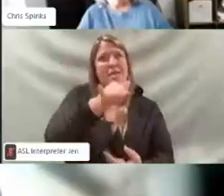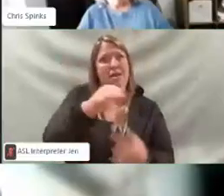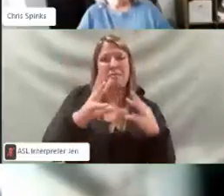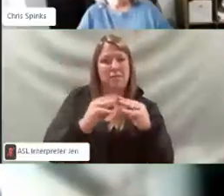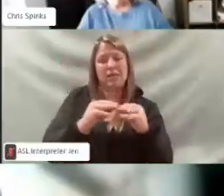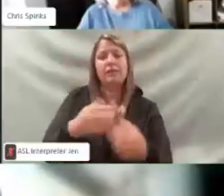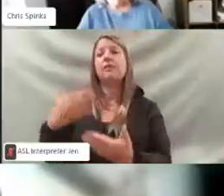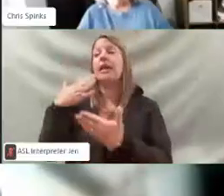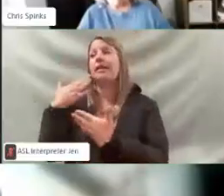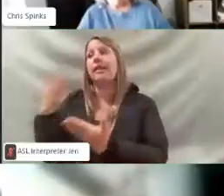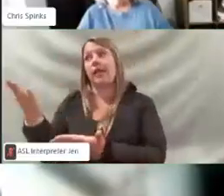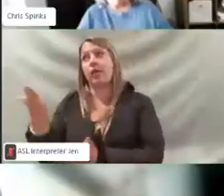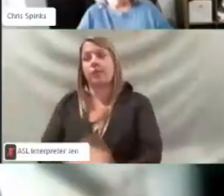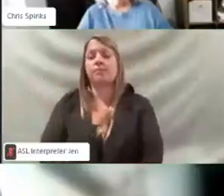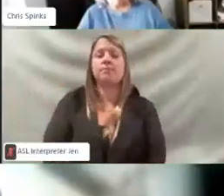Thank you.